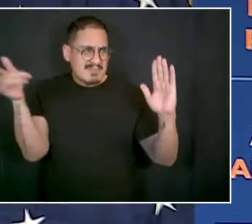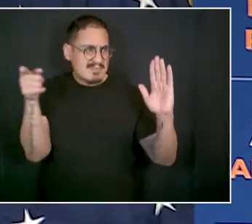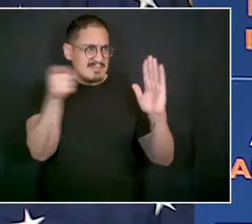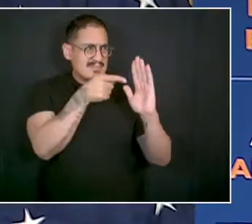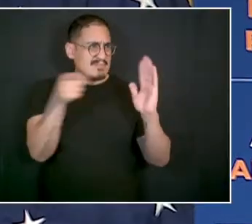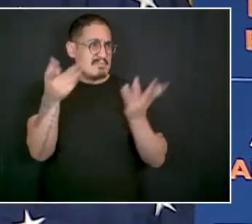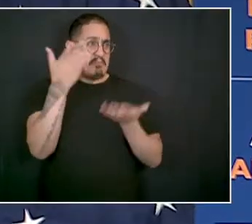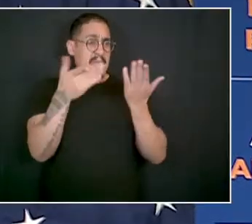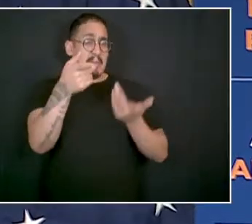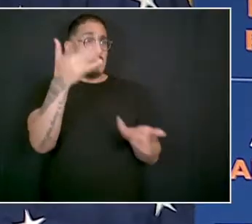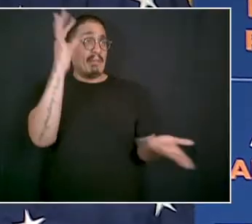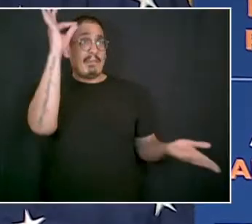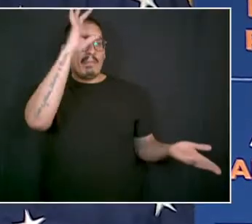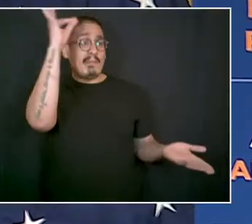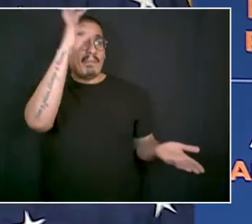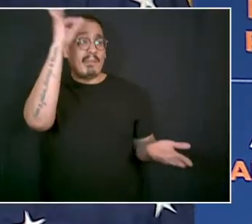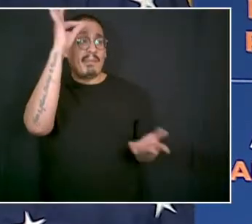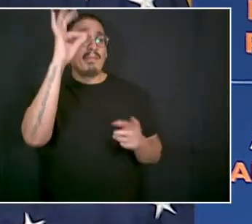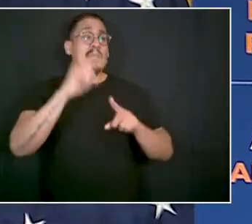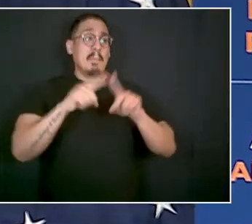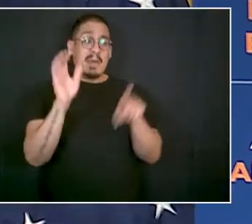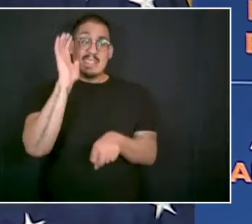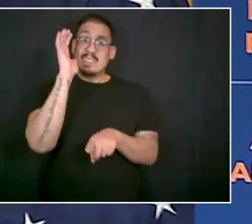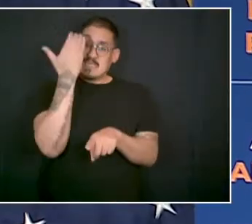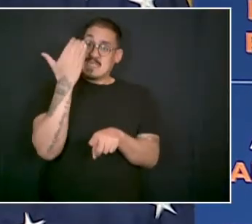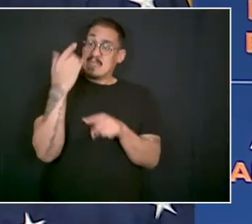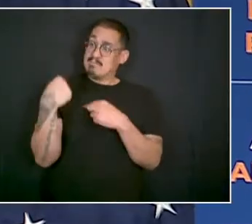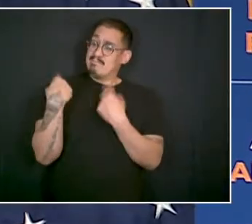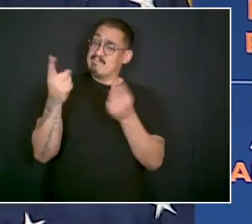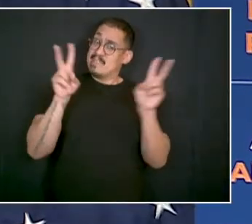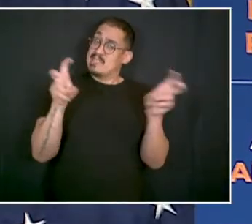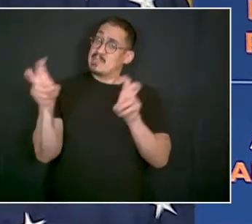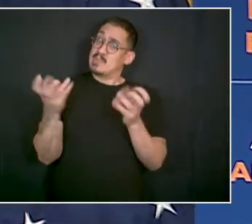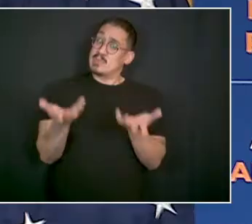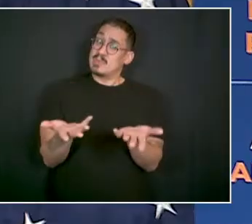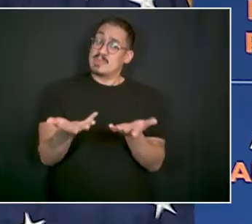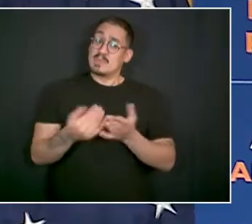somehow, again, this information got out there. Yeah, it's not an issue to me.